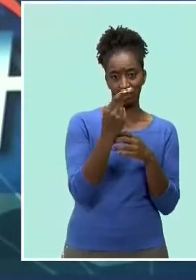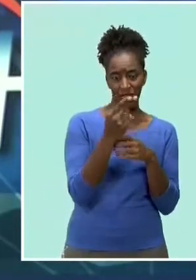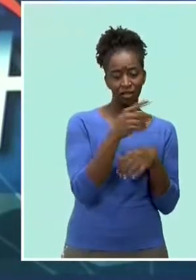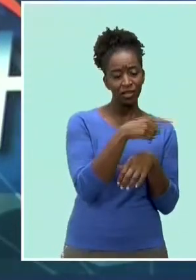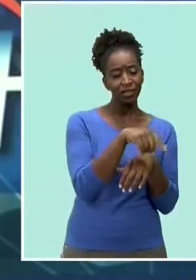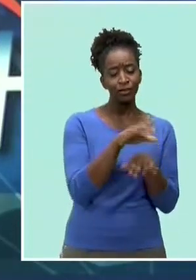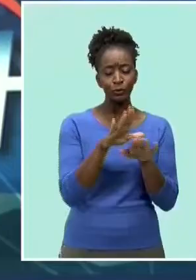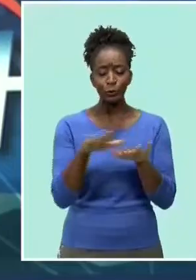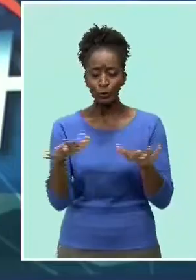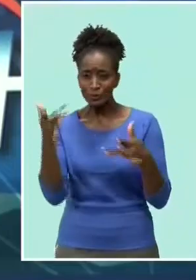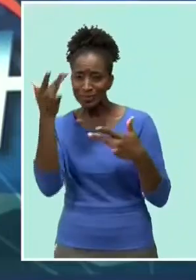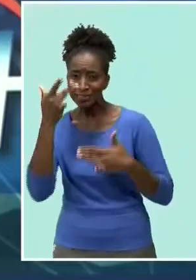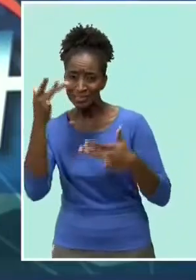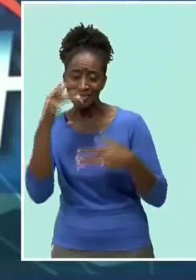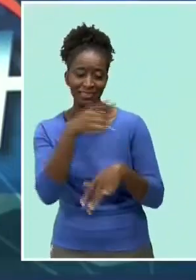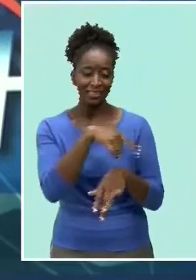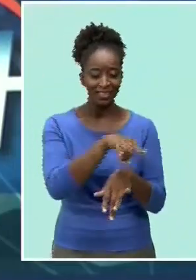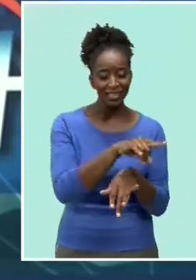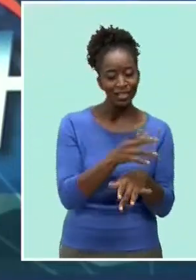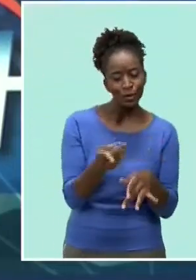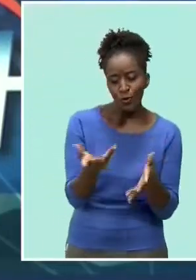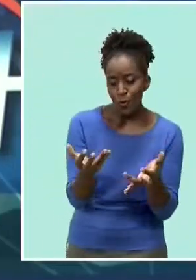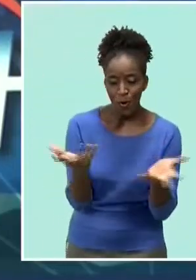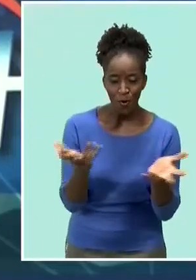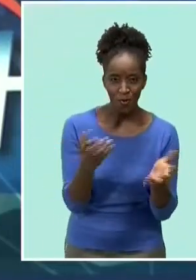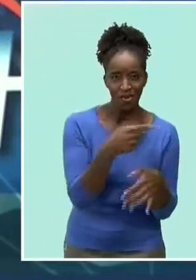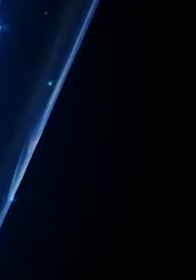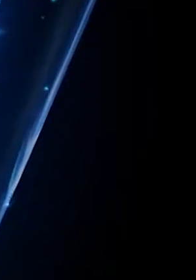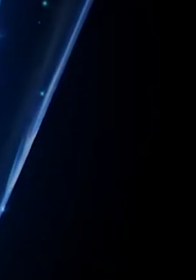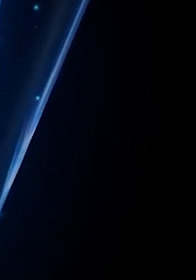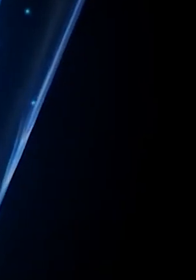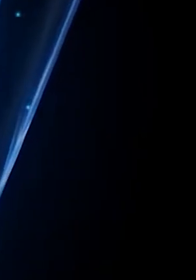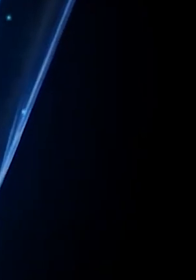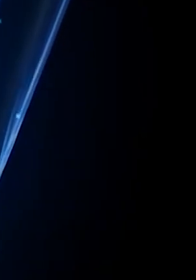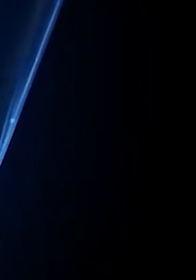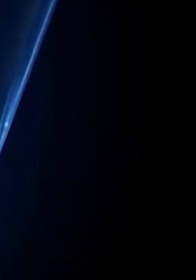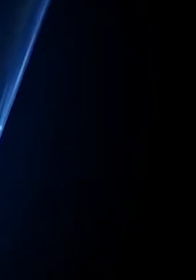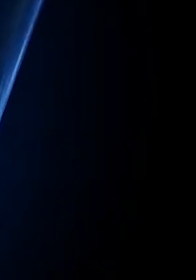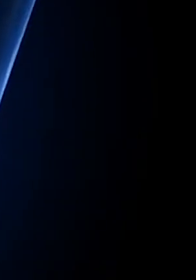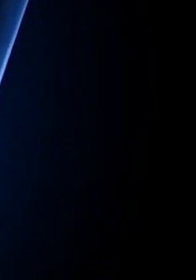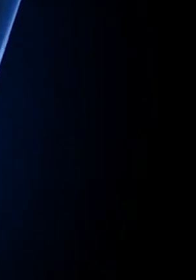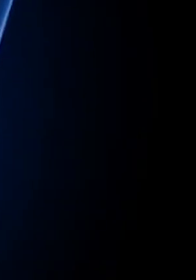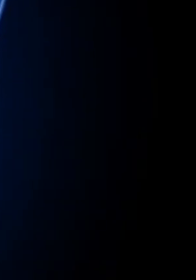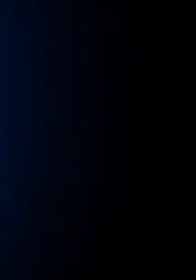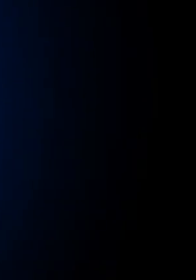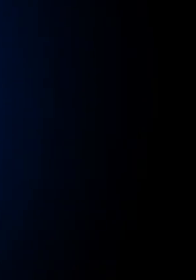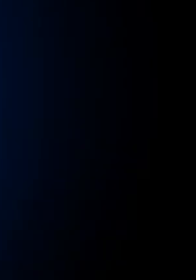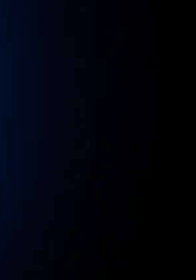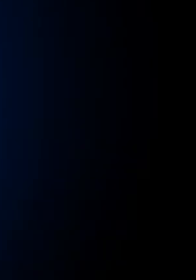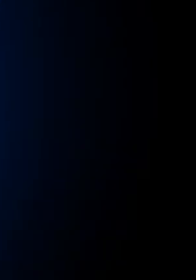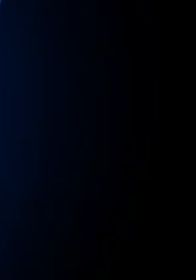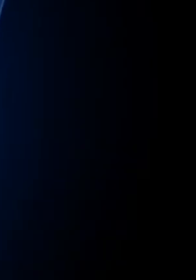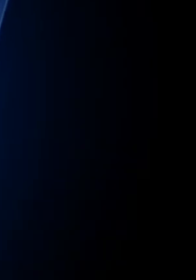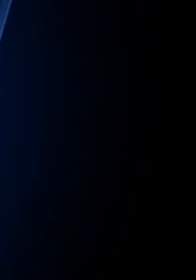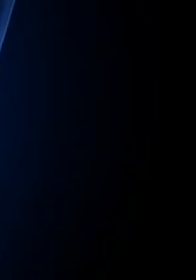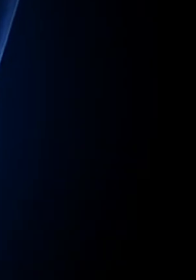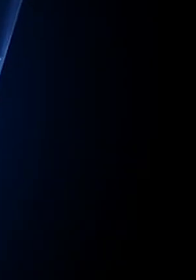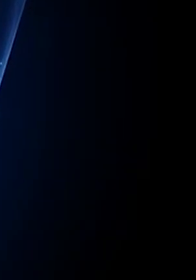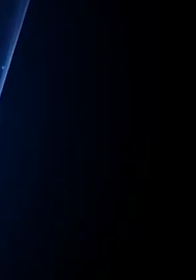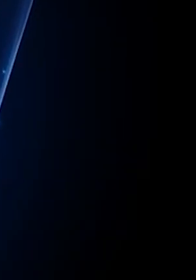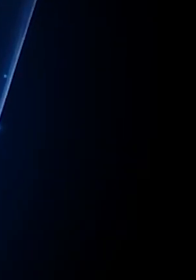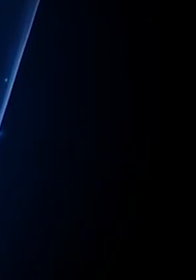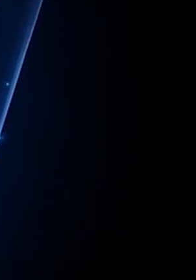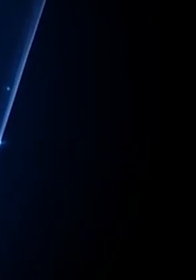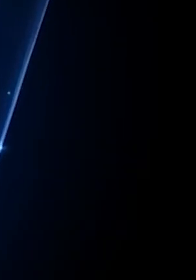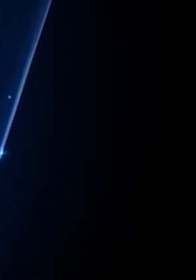most popular wish category, of course, is to travel to Disney World. Sign up today to catch all the major Cropover events